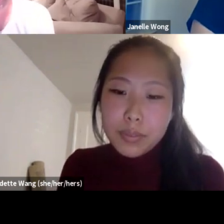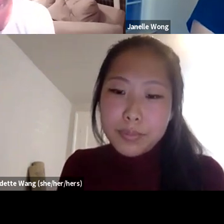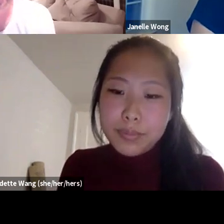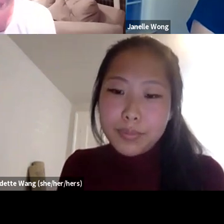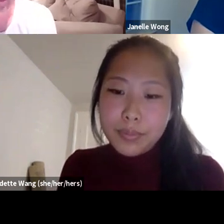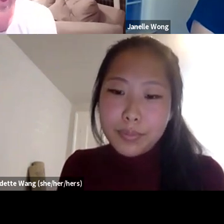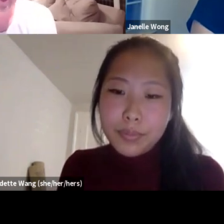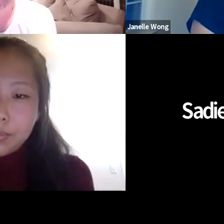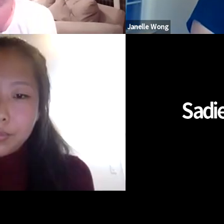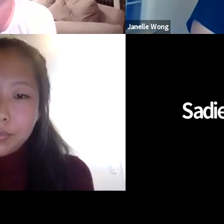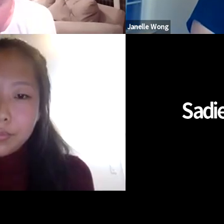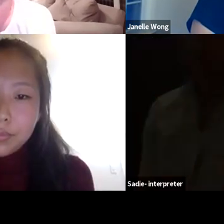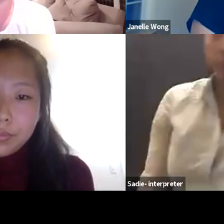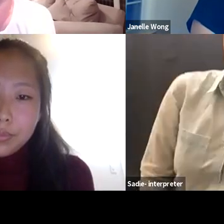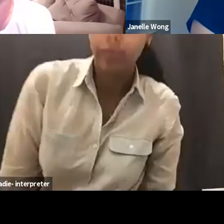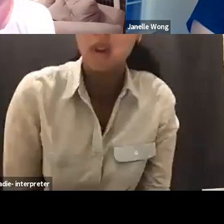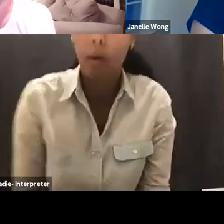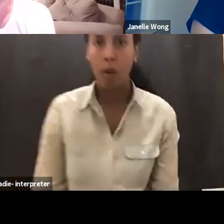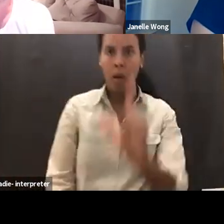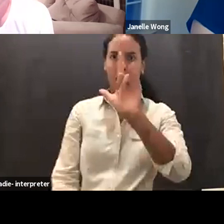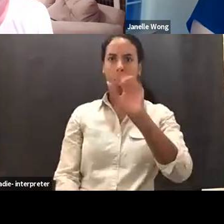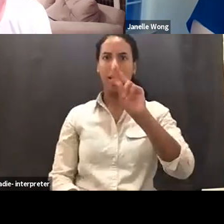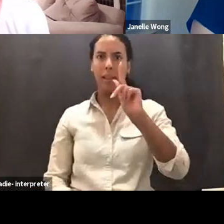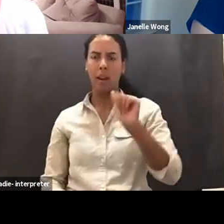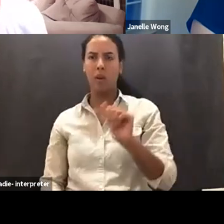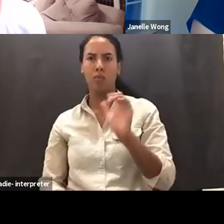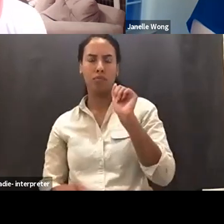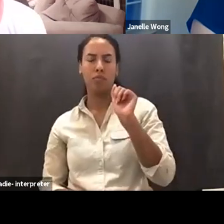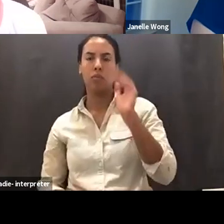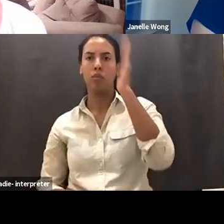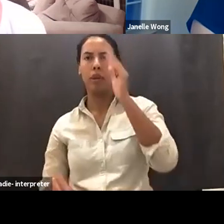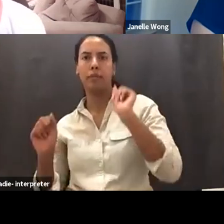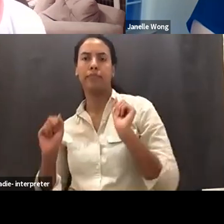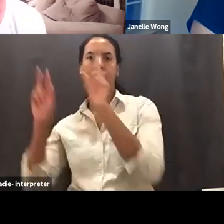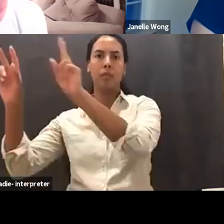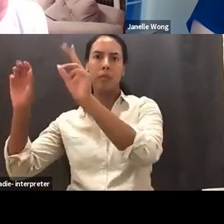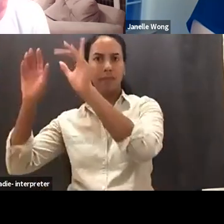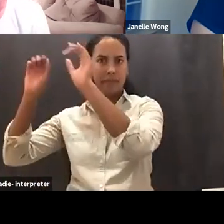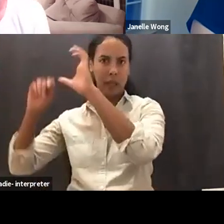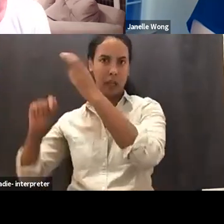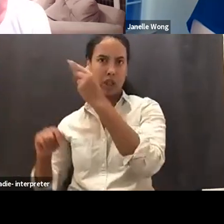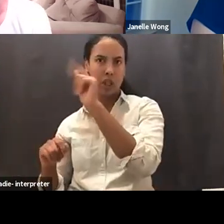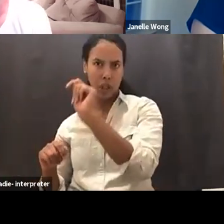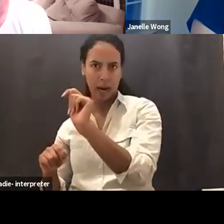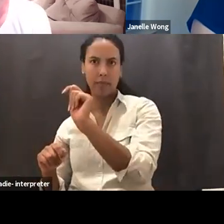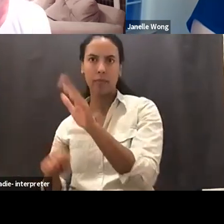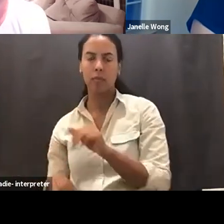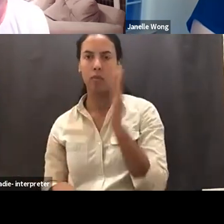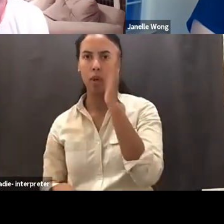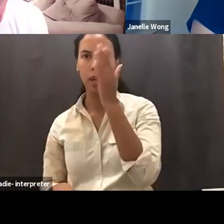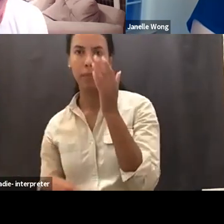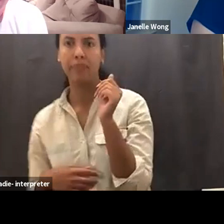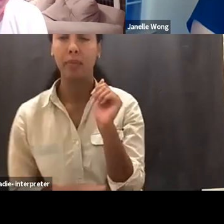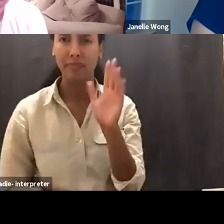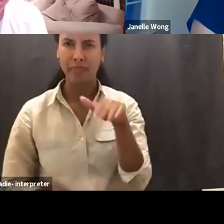City in the chat as well. Let's turn to a question now for Lakshmi. Asking you to think